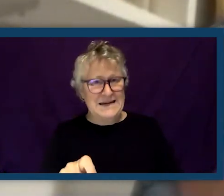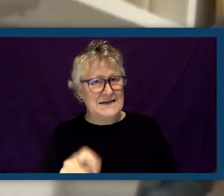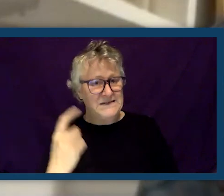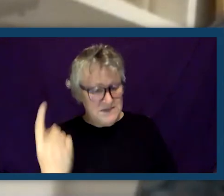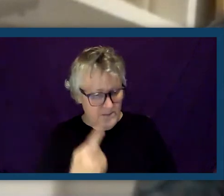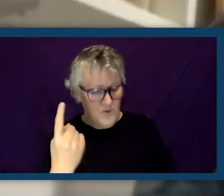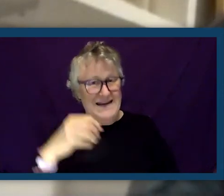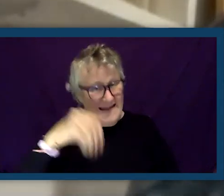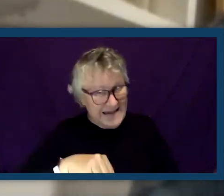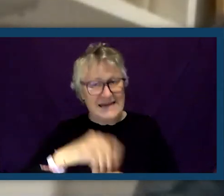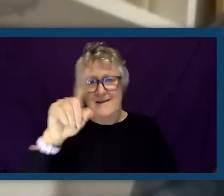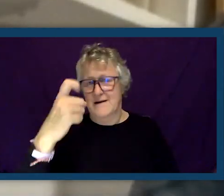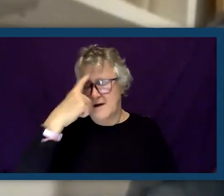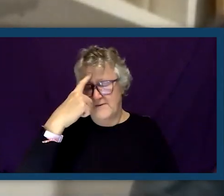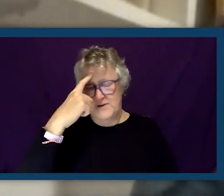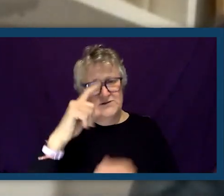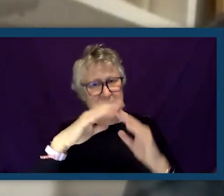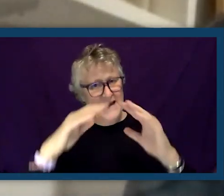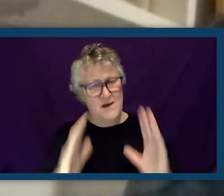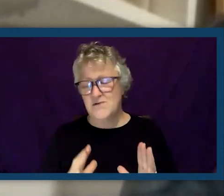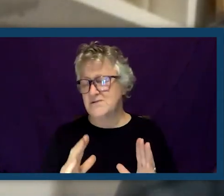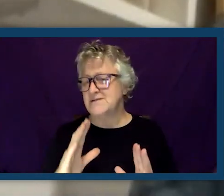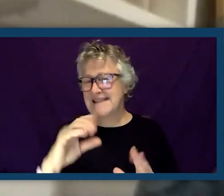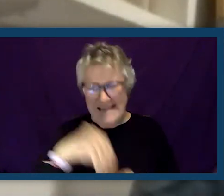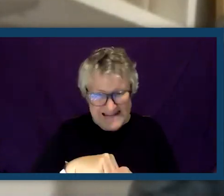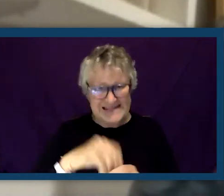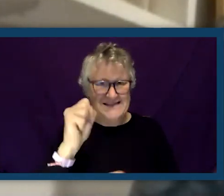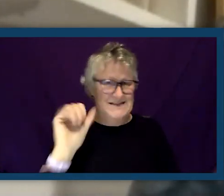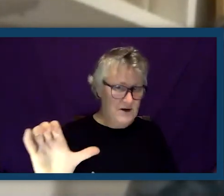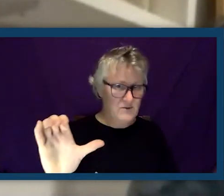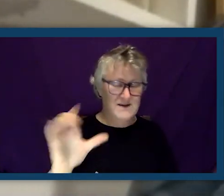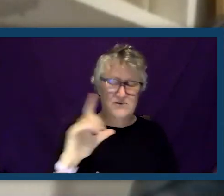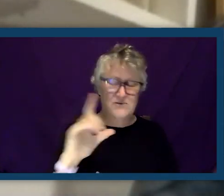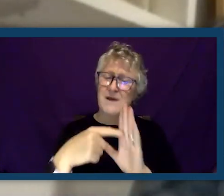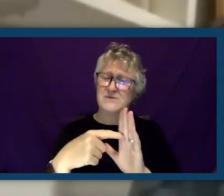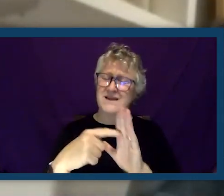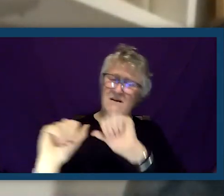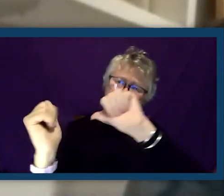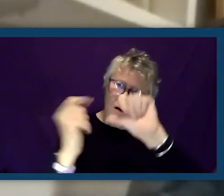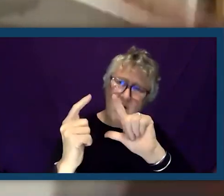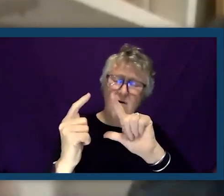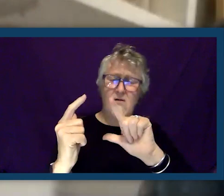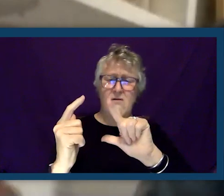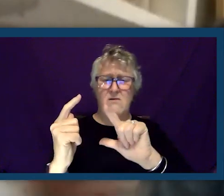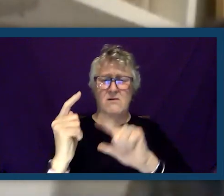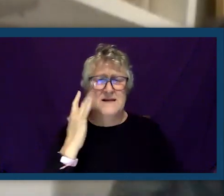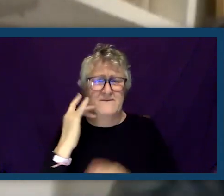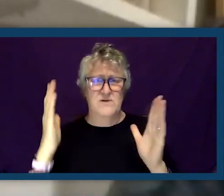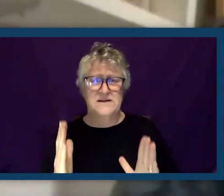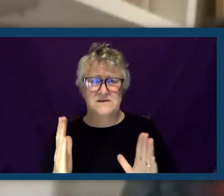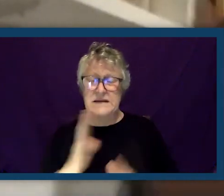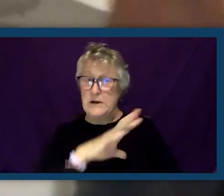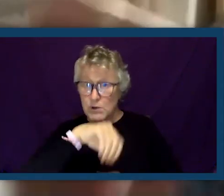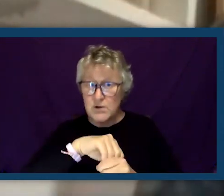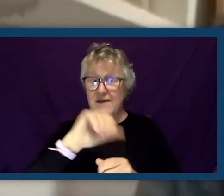mansion in Sacramento who's there to actually represent everyone in California. That includes our AAPI brothers and sisters, for